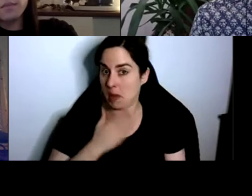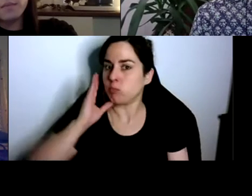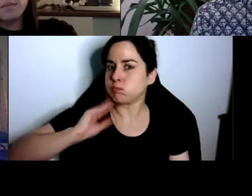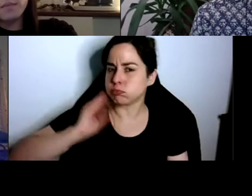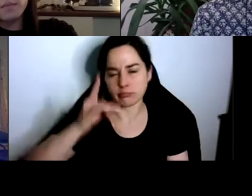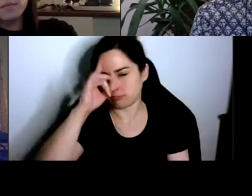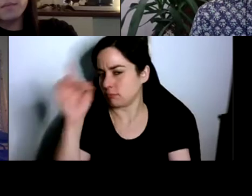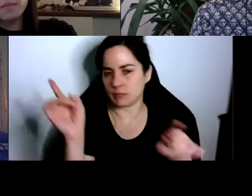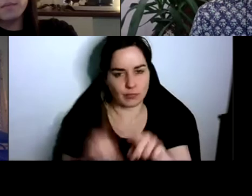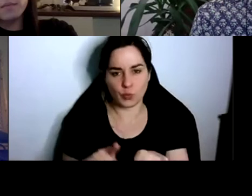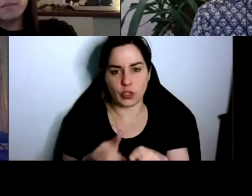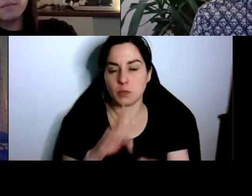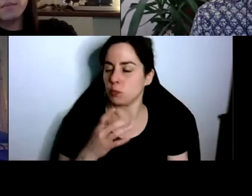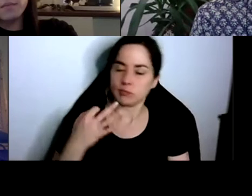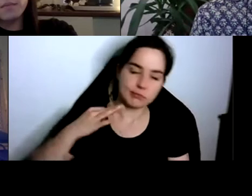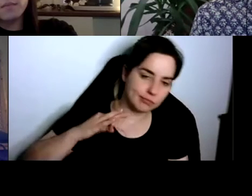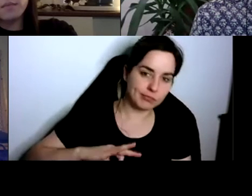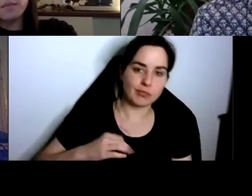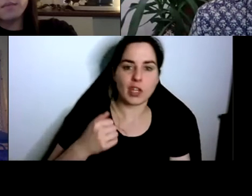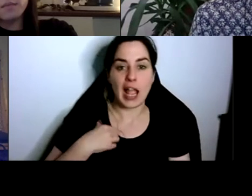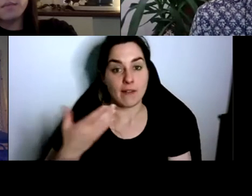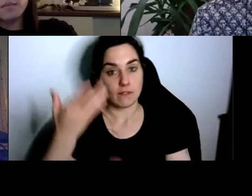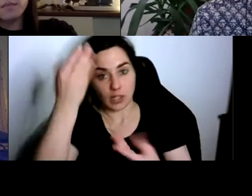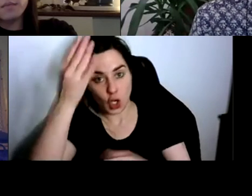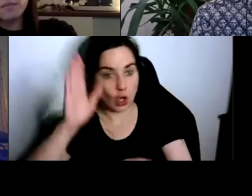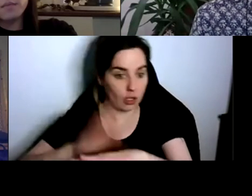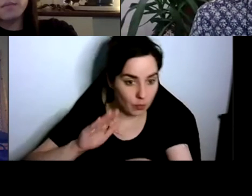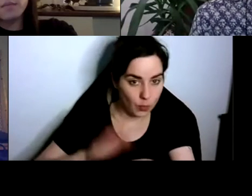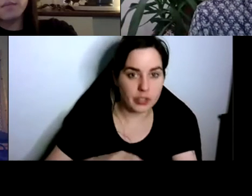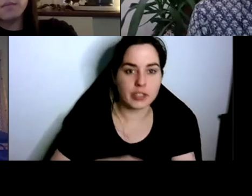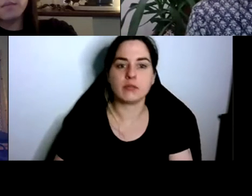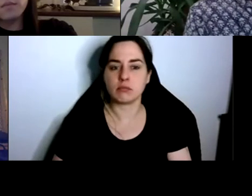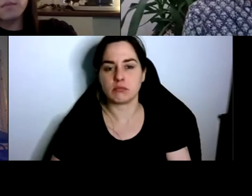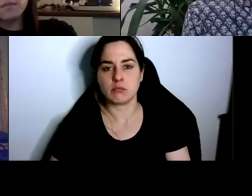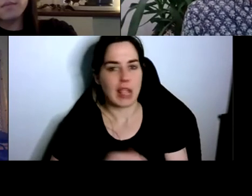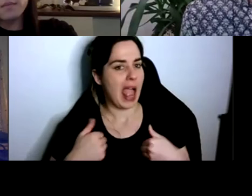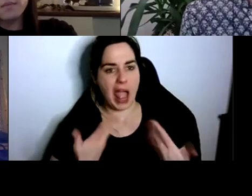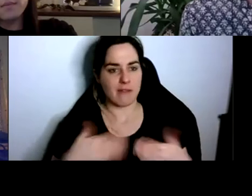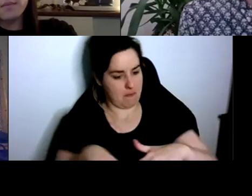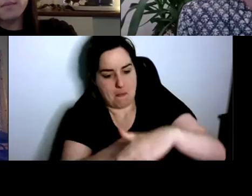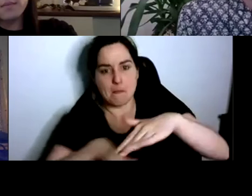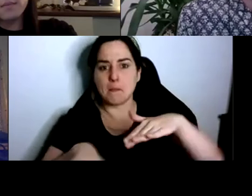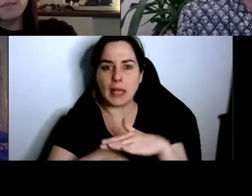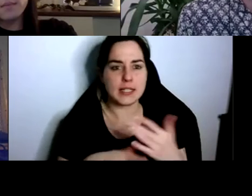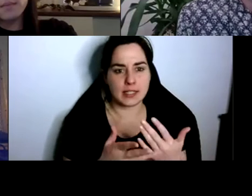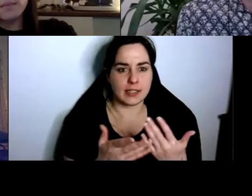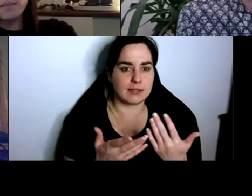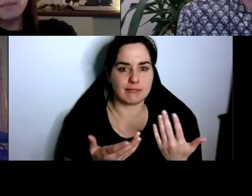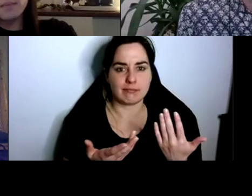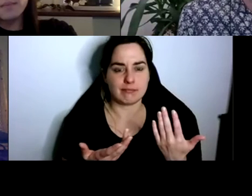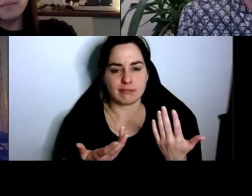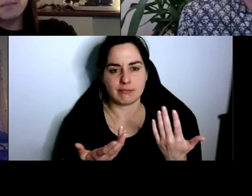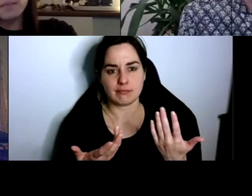It's been very helpful to have content warnings and have a baseline model for